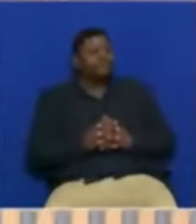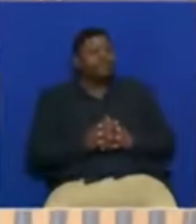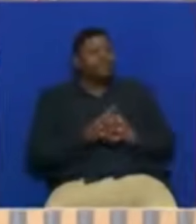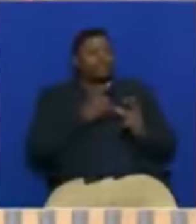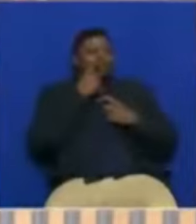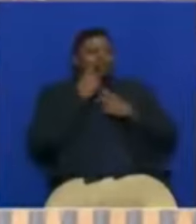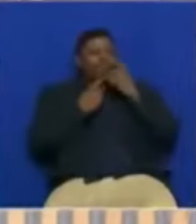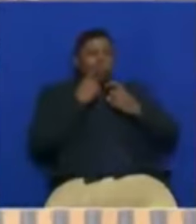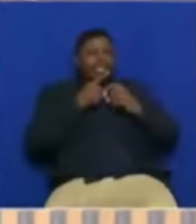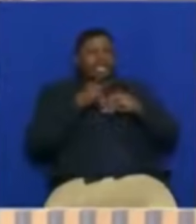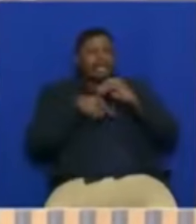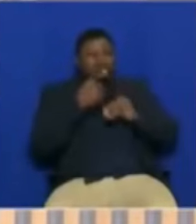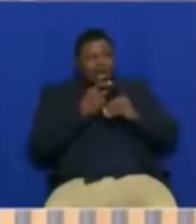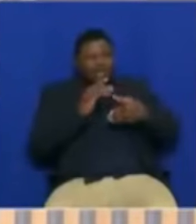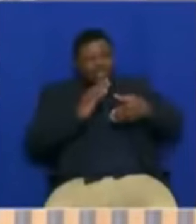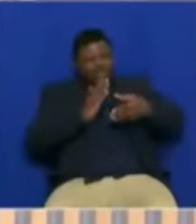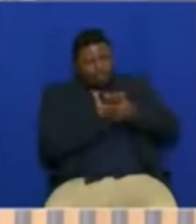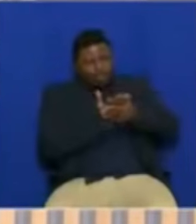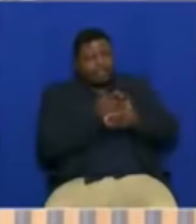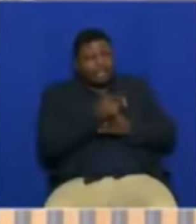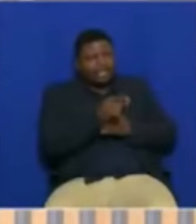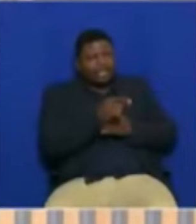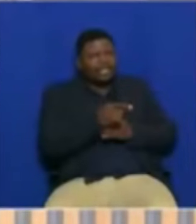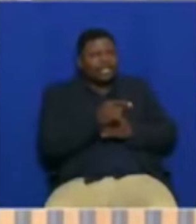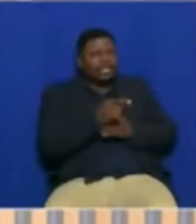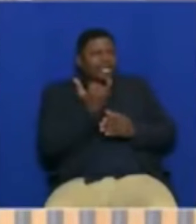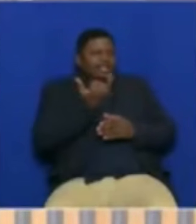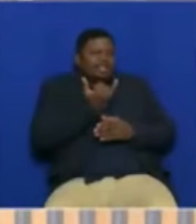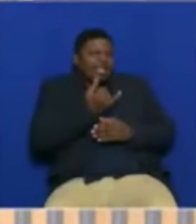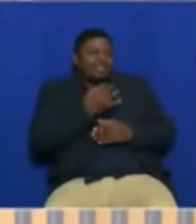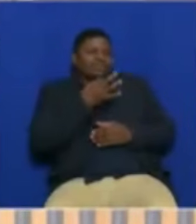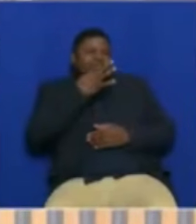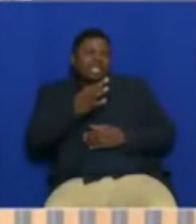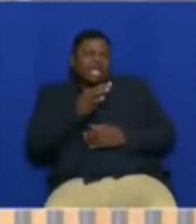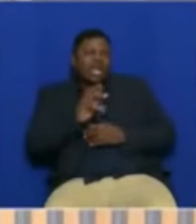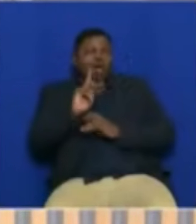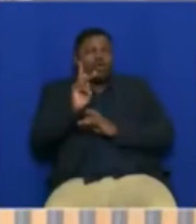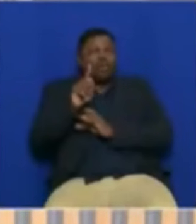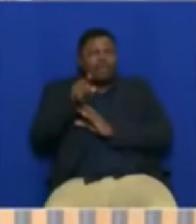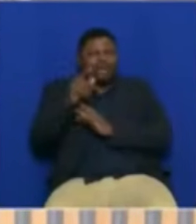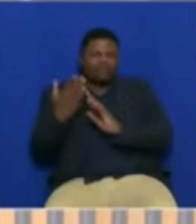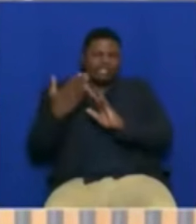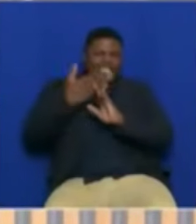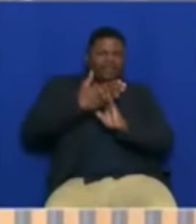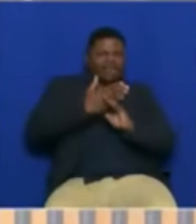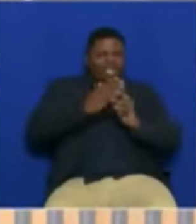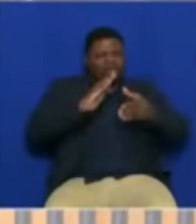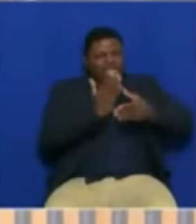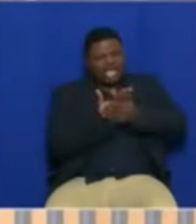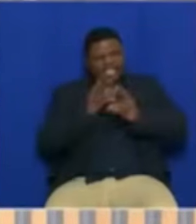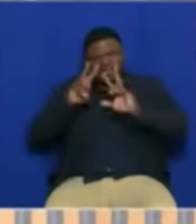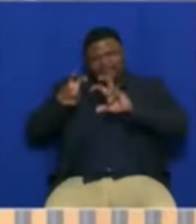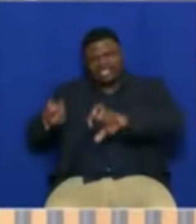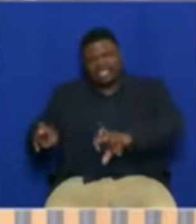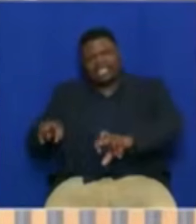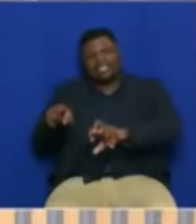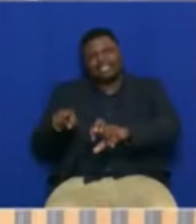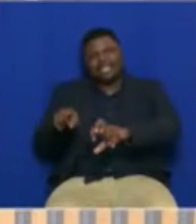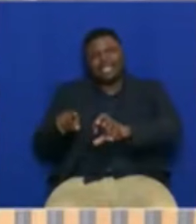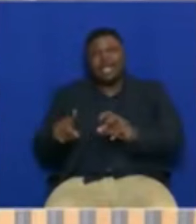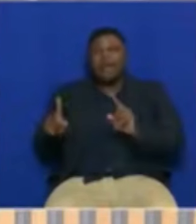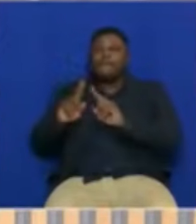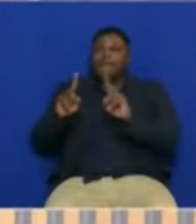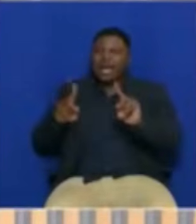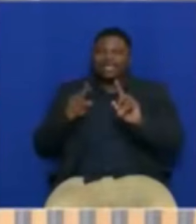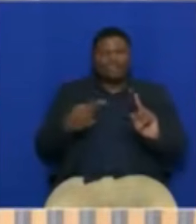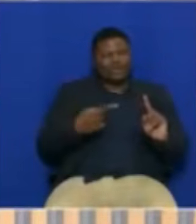has interfered with a case. You don't investigate that. You say, let's go investigate the original case